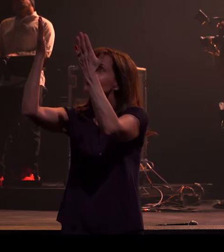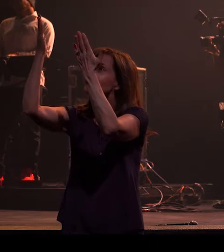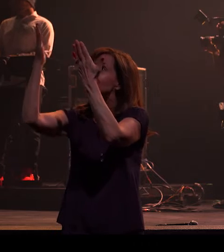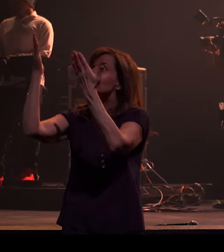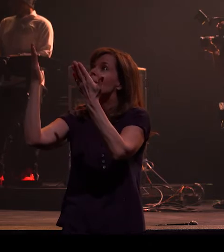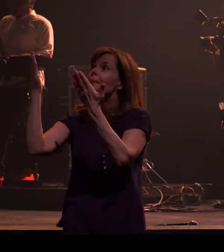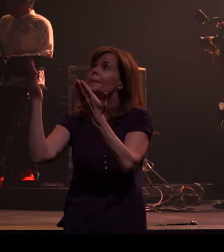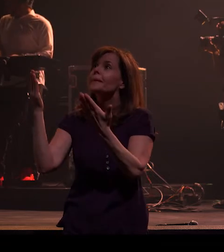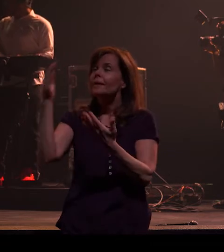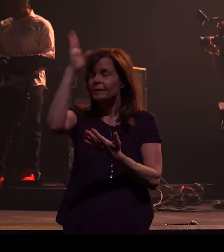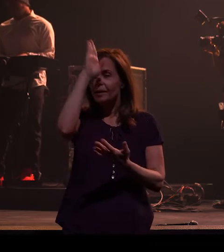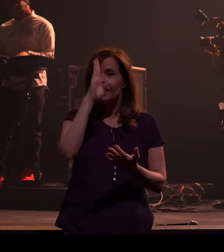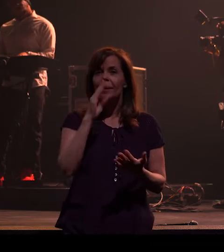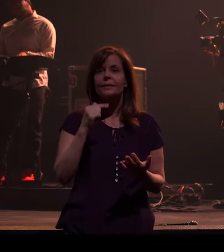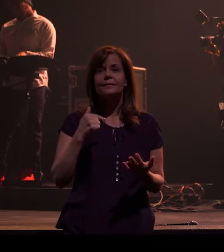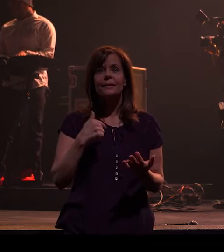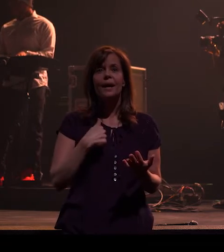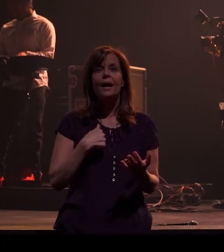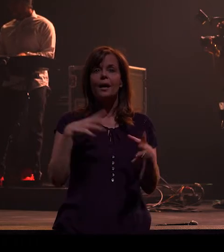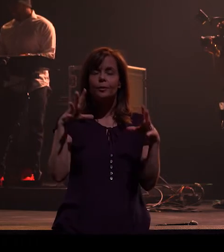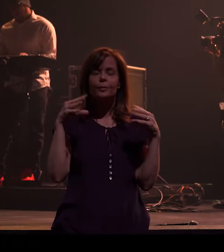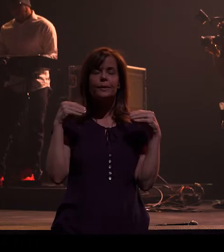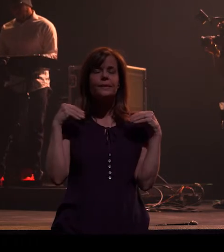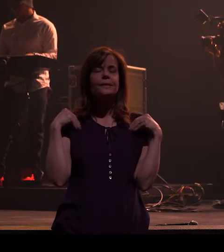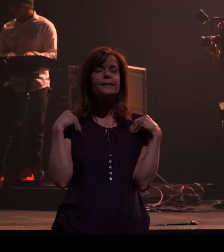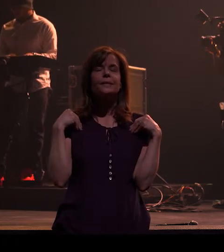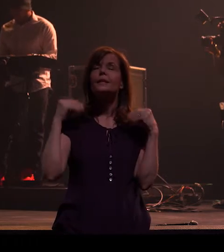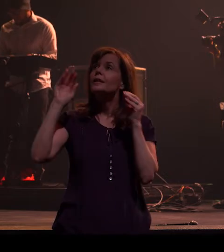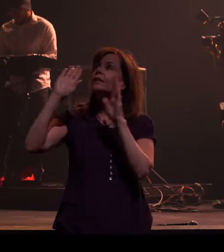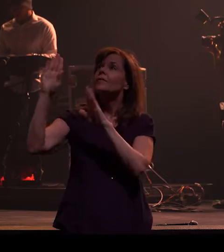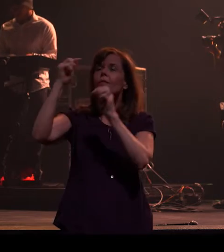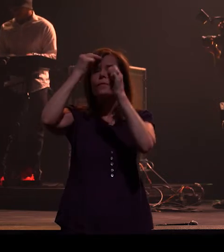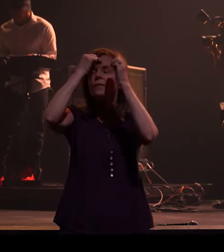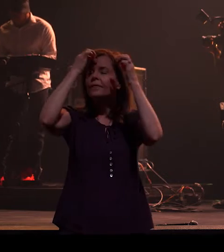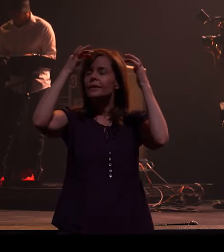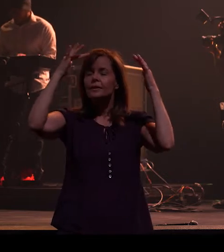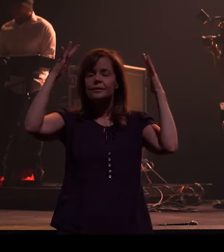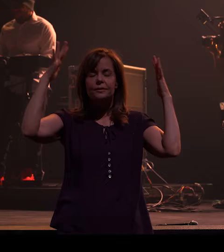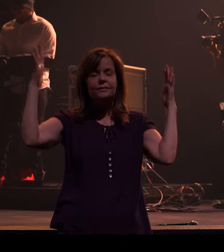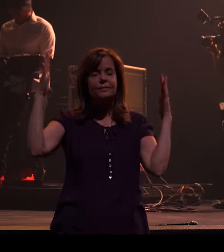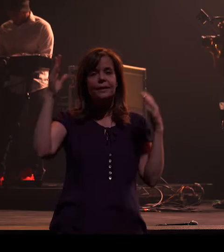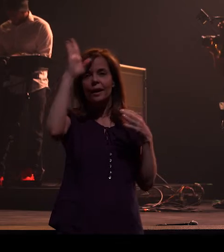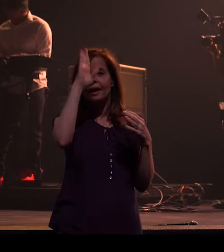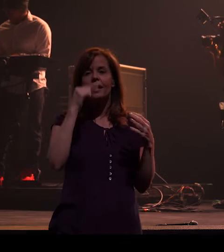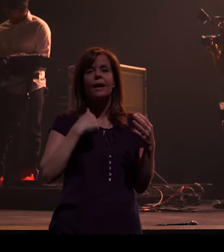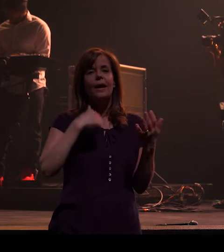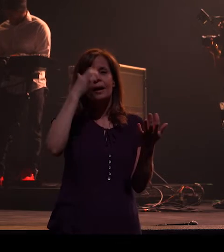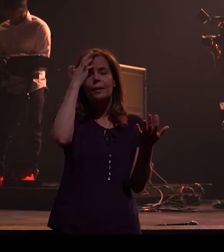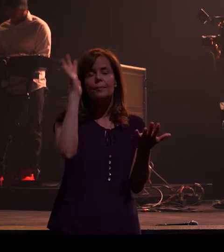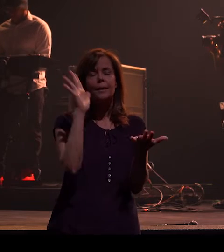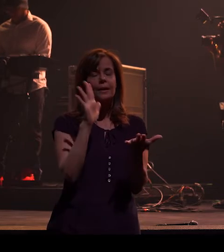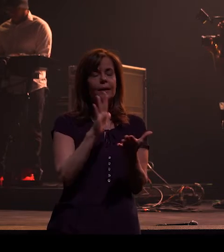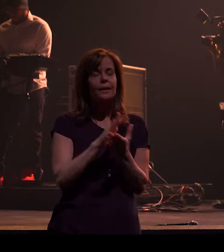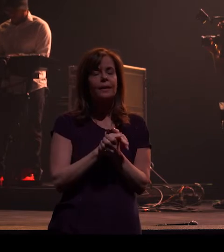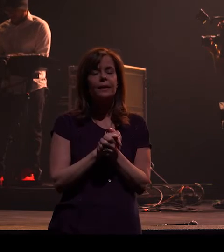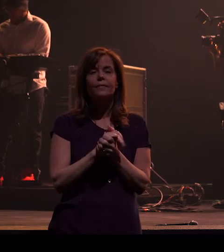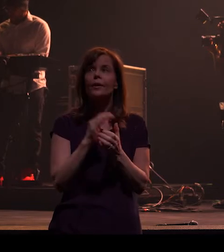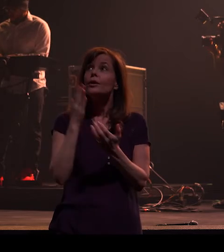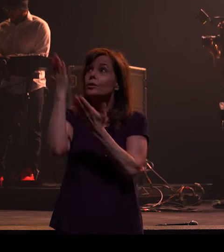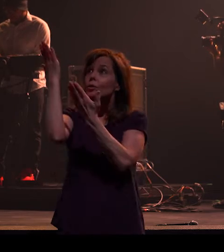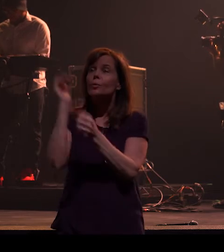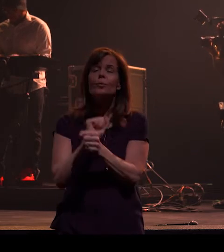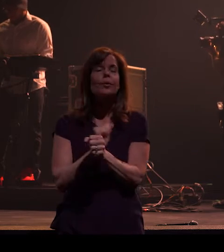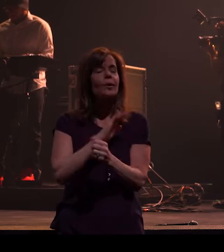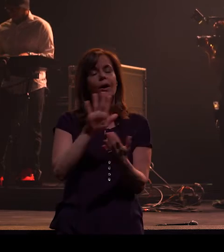heaven. God, I receive your vision. Pray. God, I believe you're working. We believe